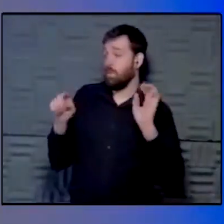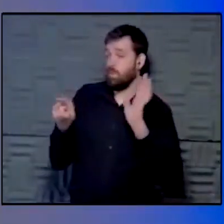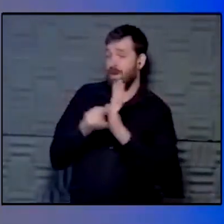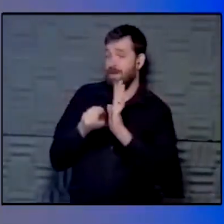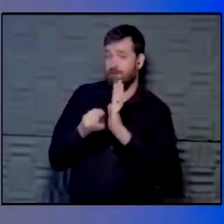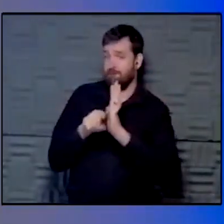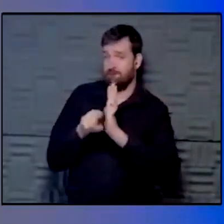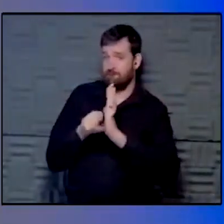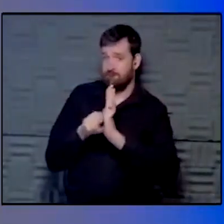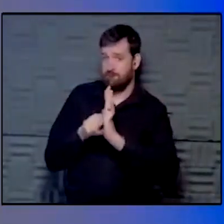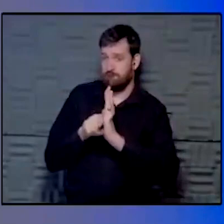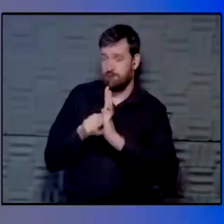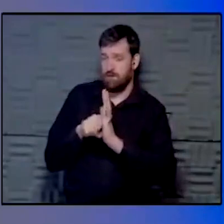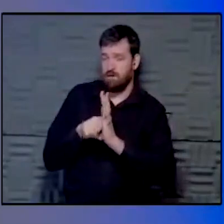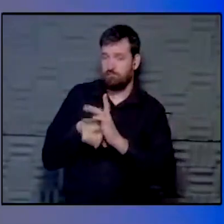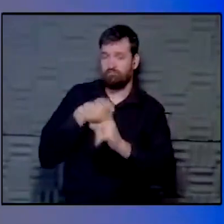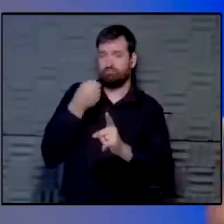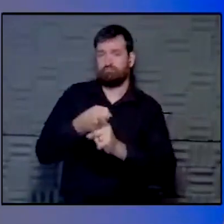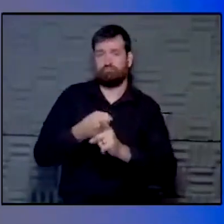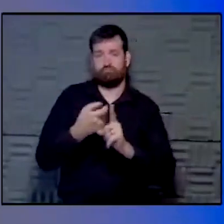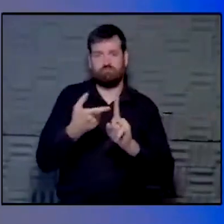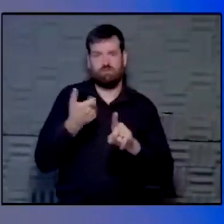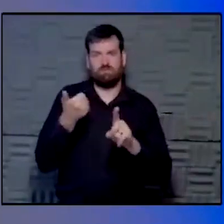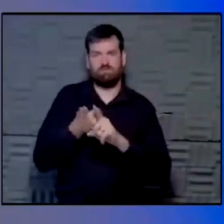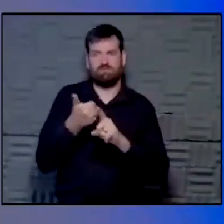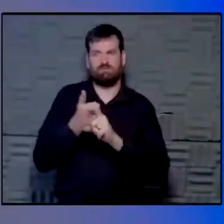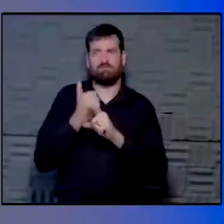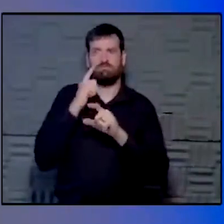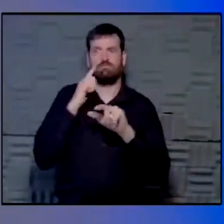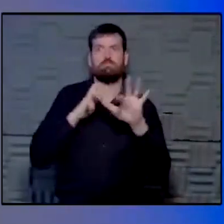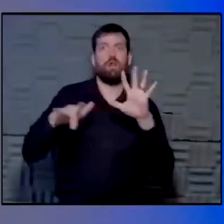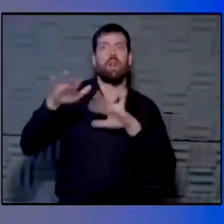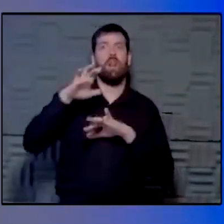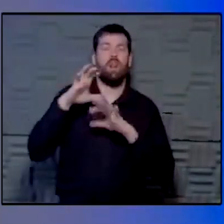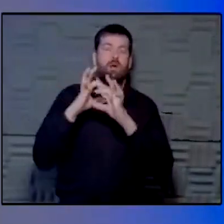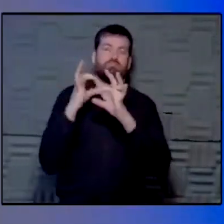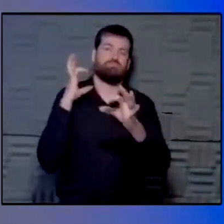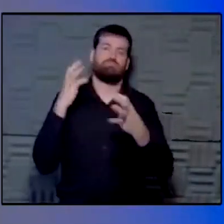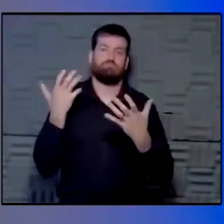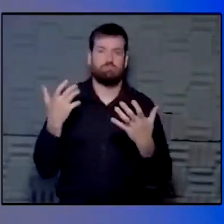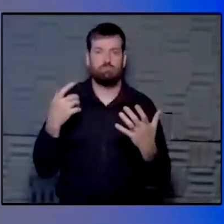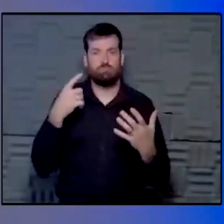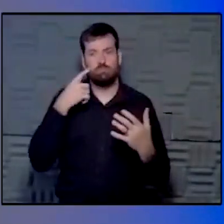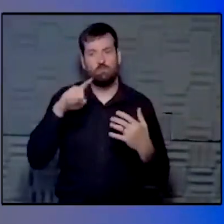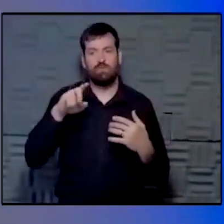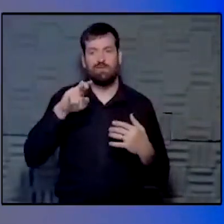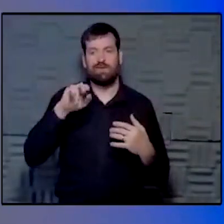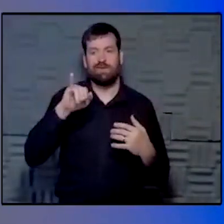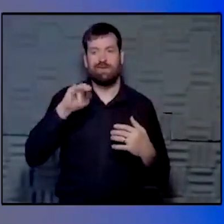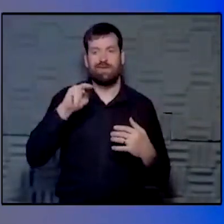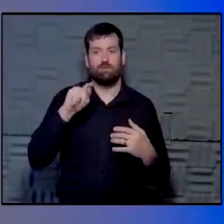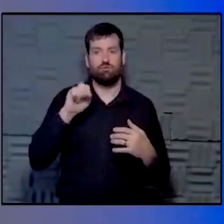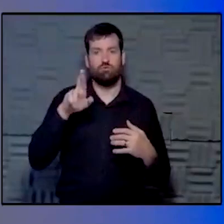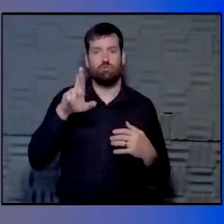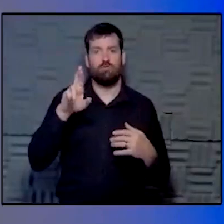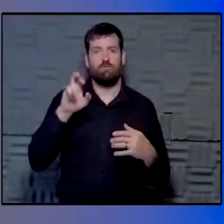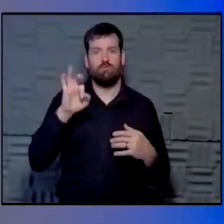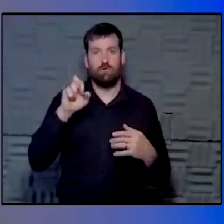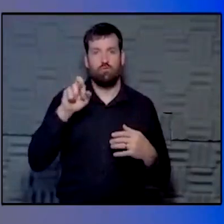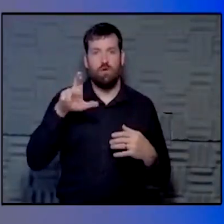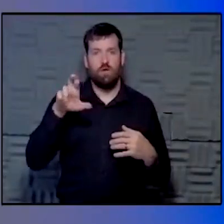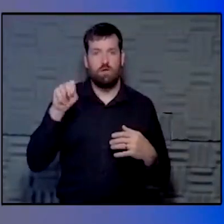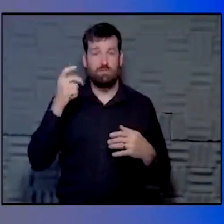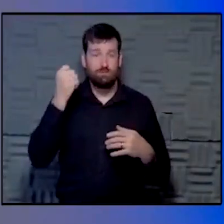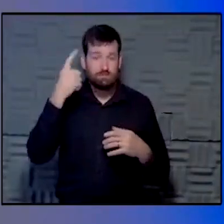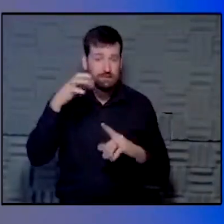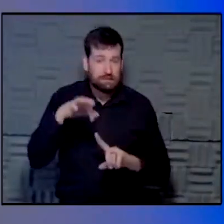adverse consequences from it being nebulized in the air in terms of the interferon. So it is a